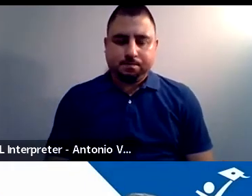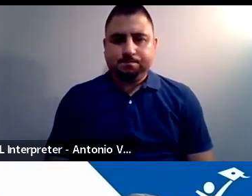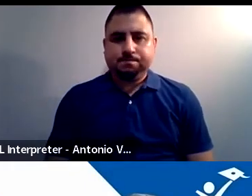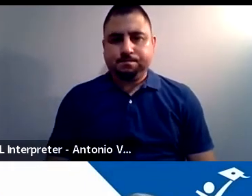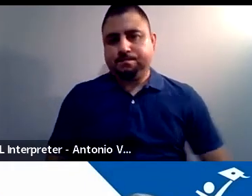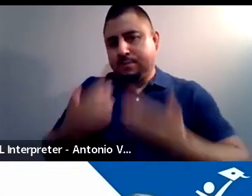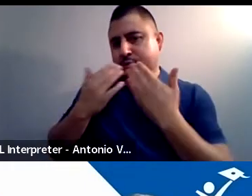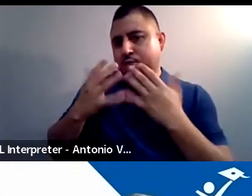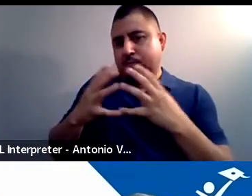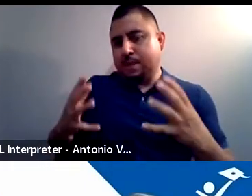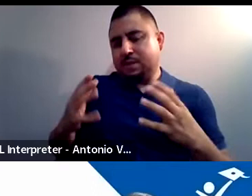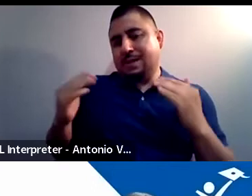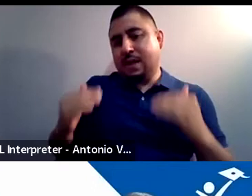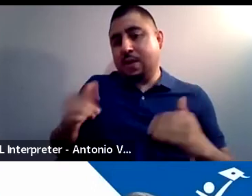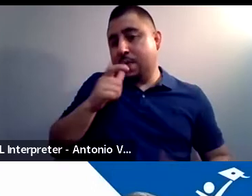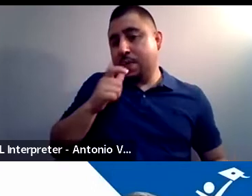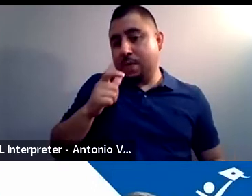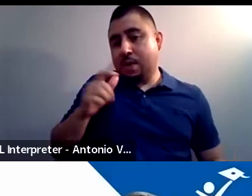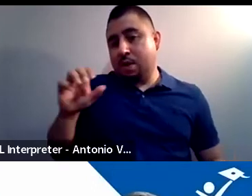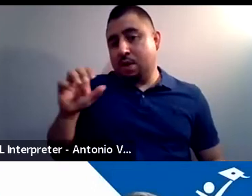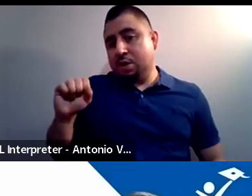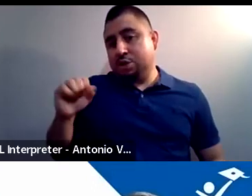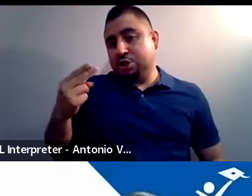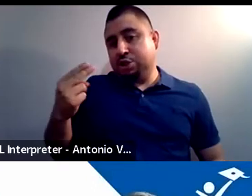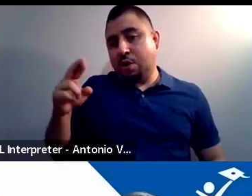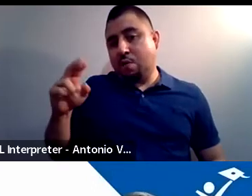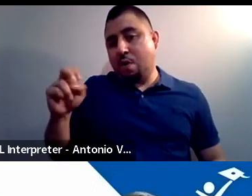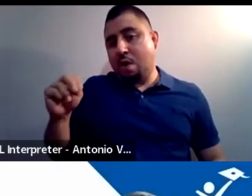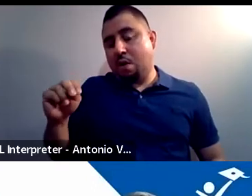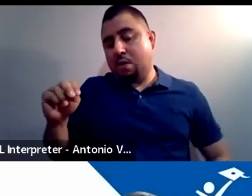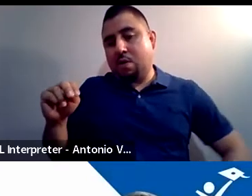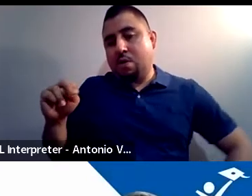Thank you so much. Next up is Chevron Rones.